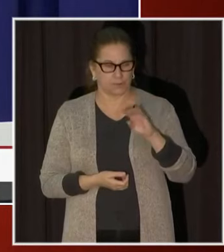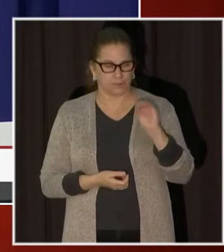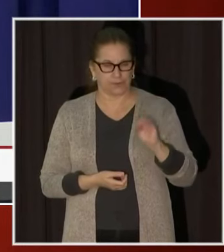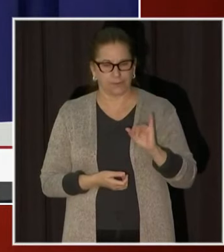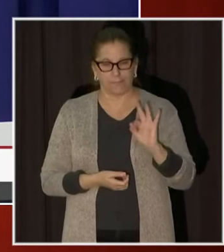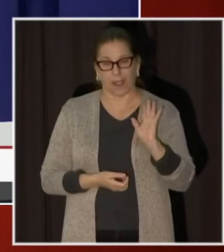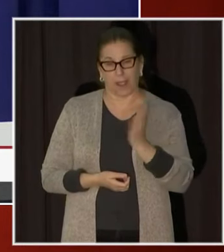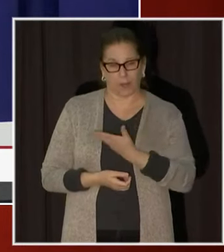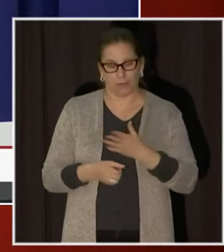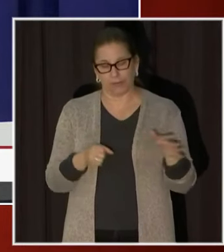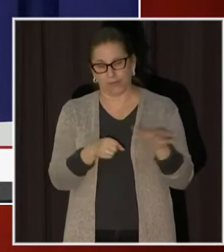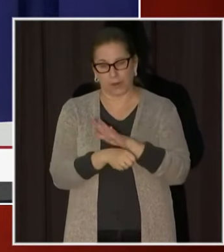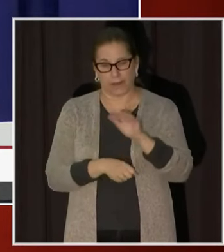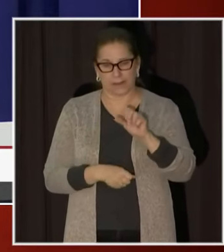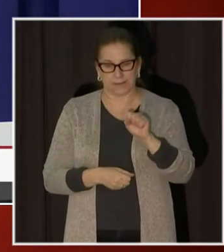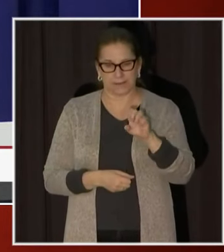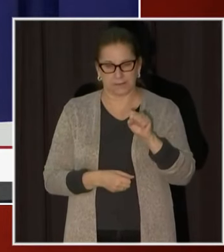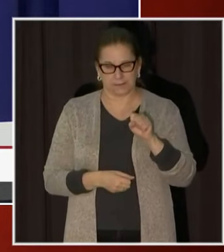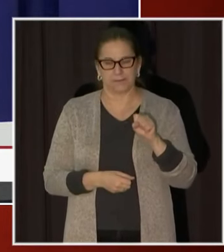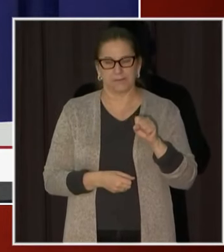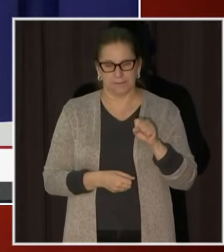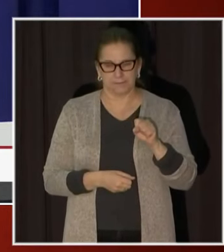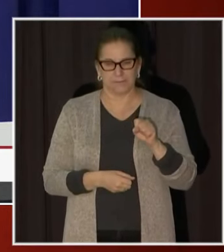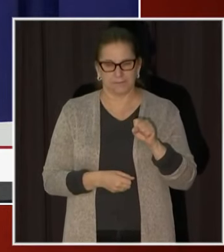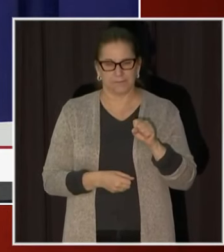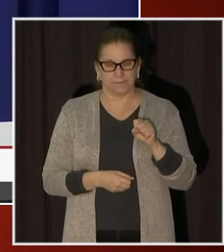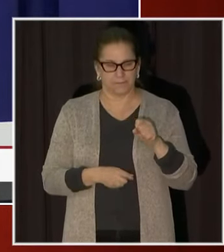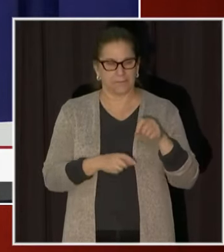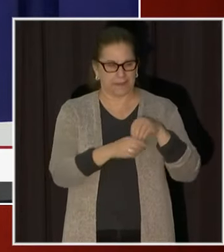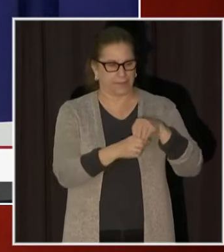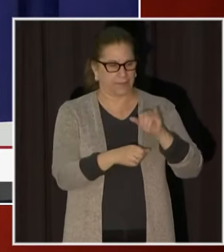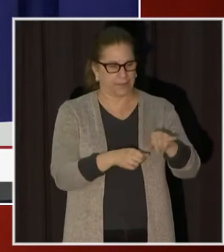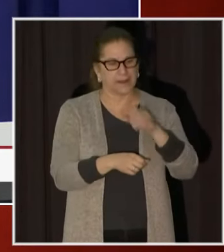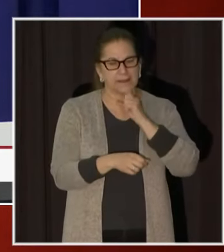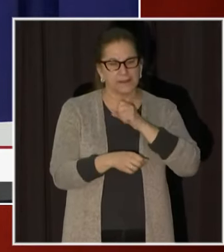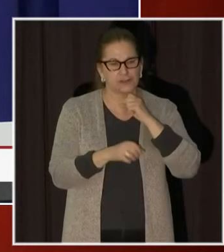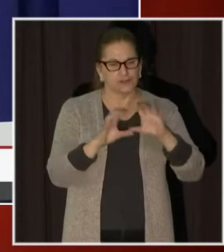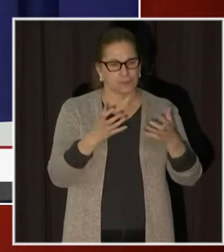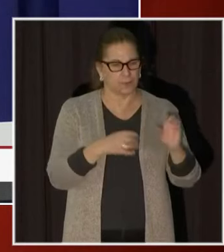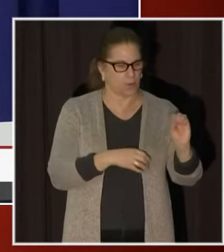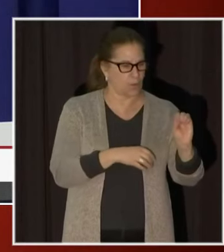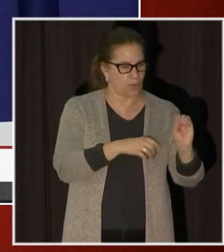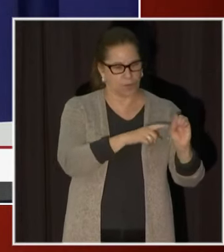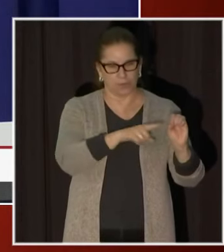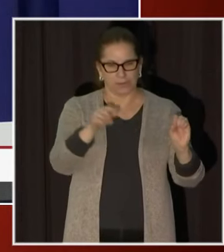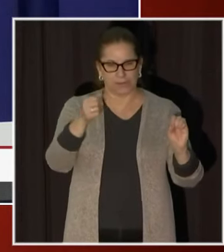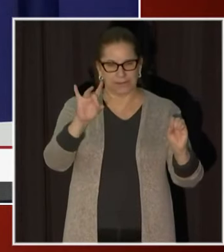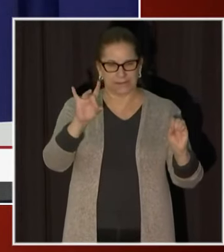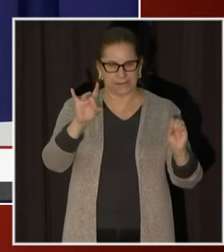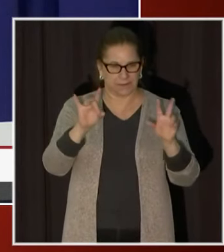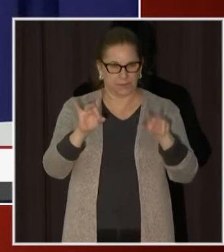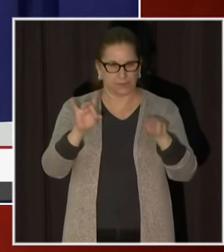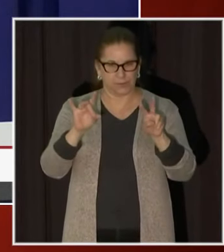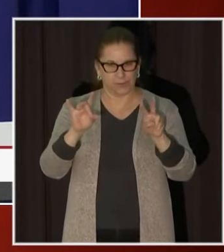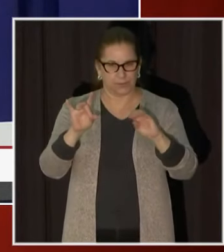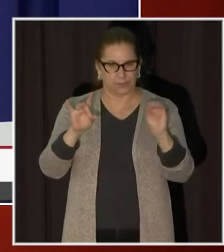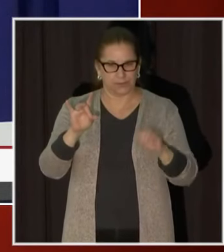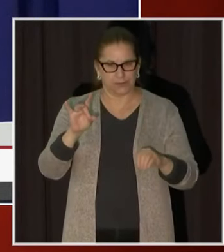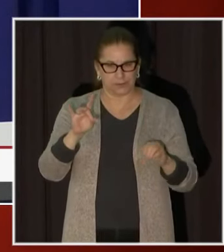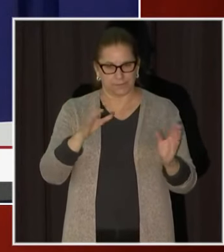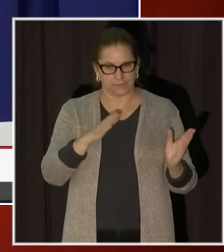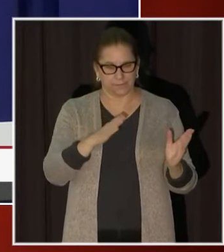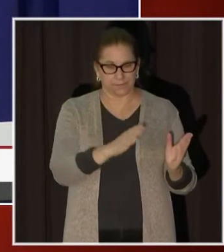happening in 0 to 19-year-olds, and about in the 0 to 4 age